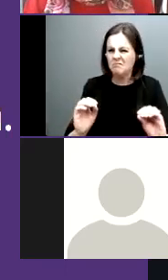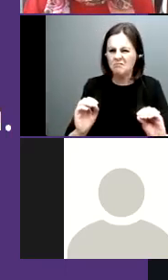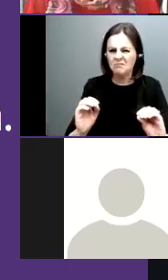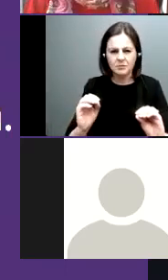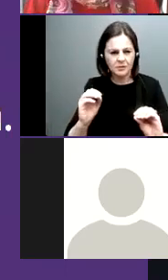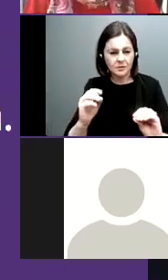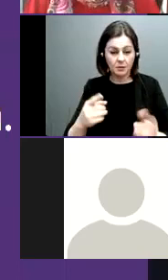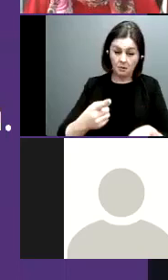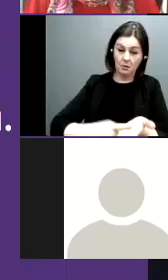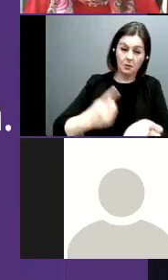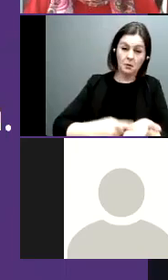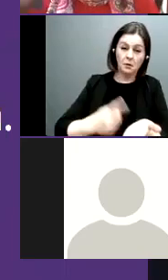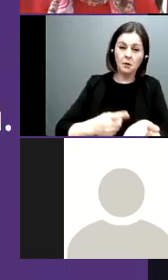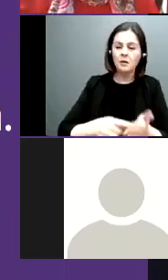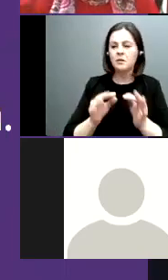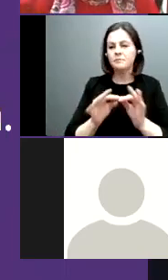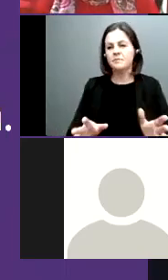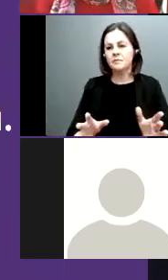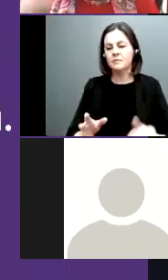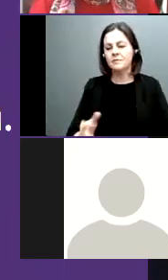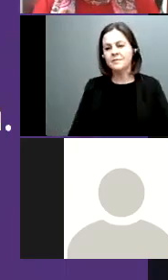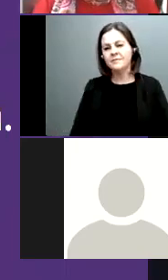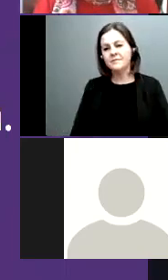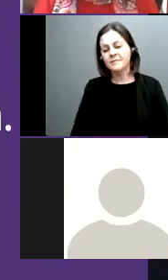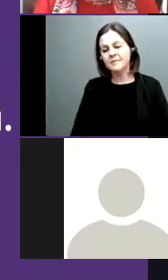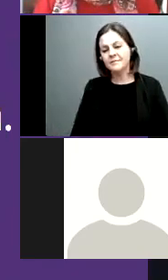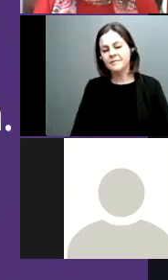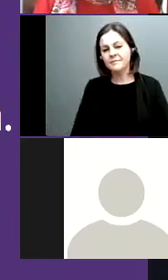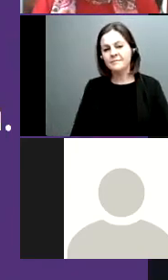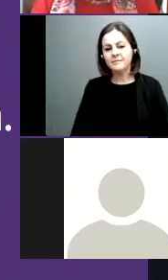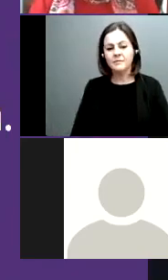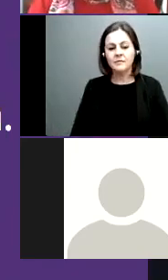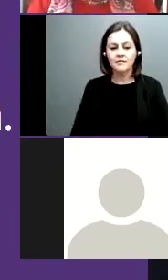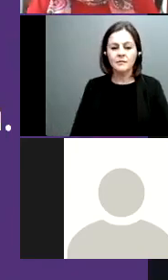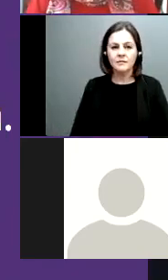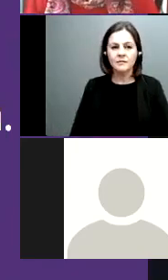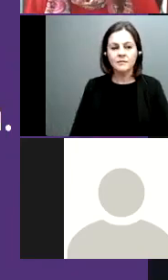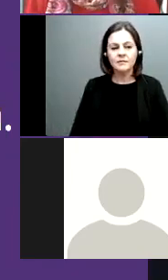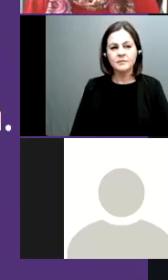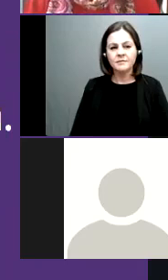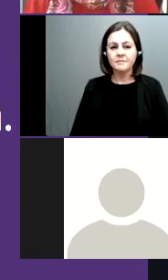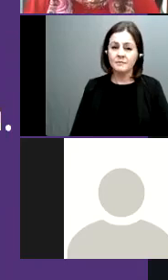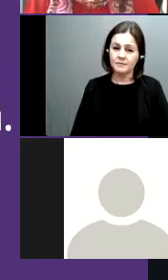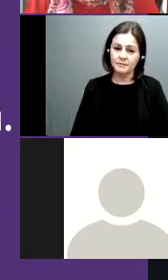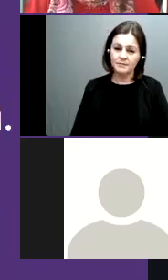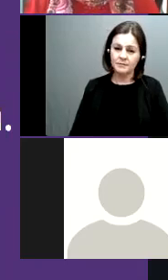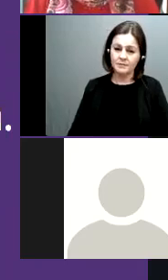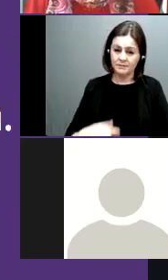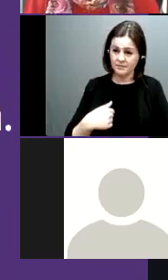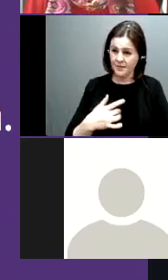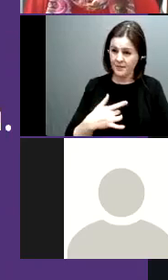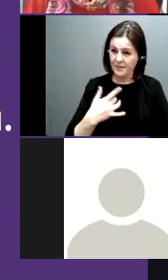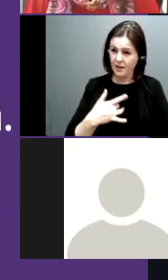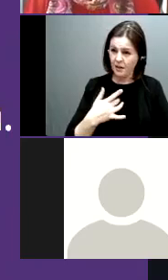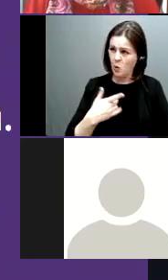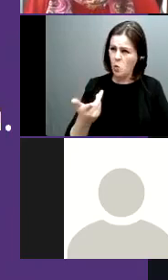And I don't believe that it's fair or appropriate that they should have to carry